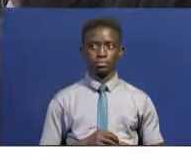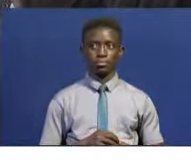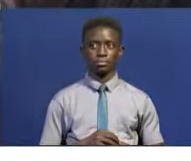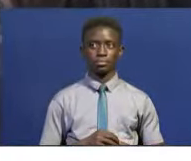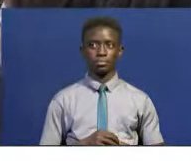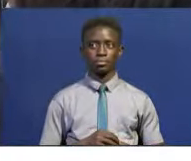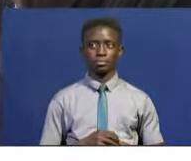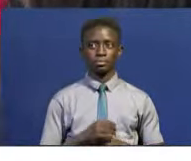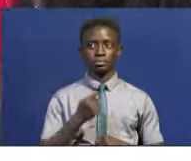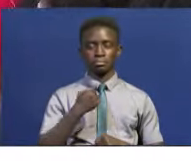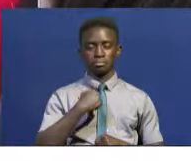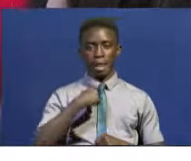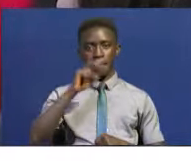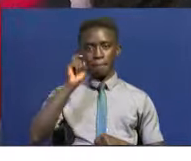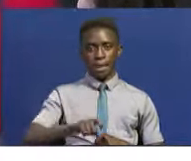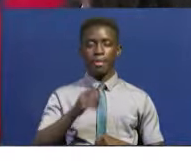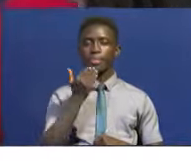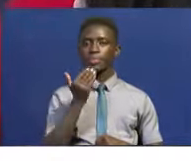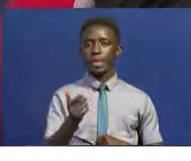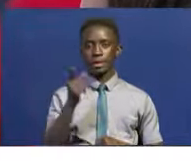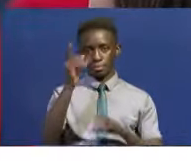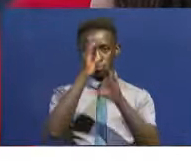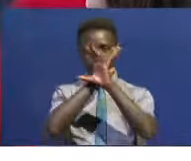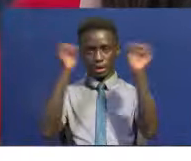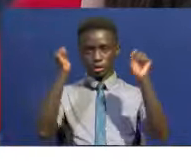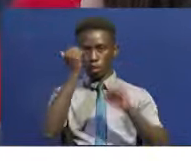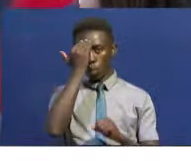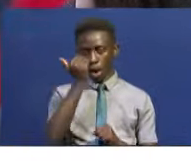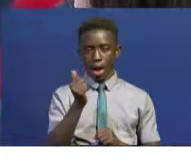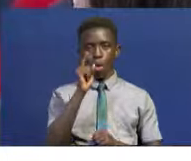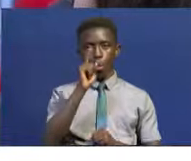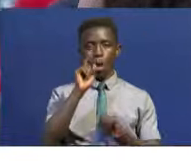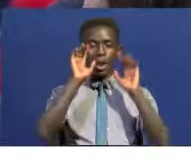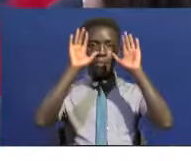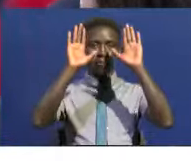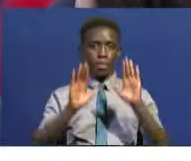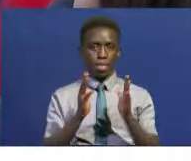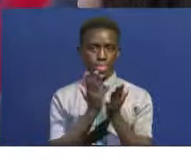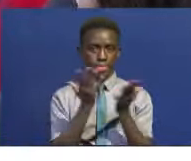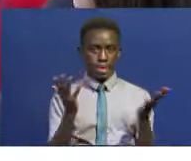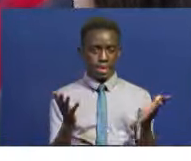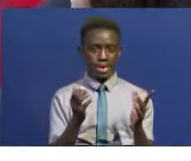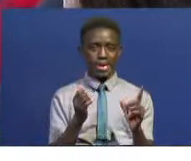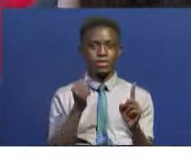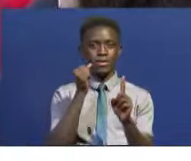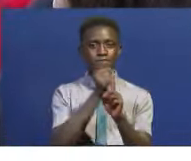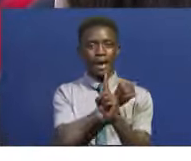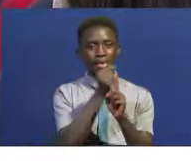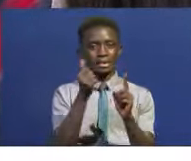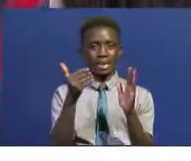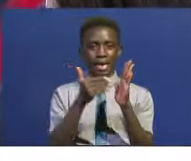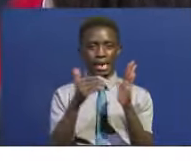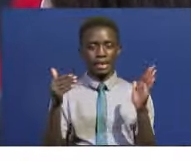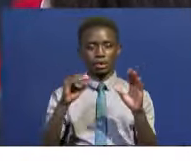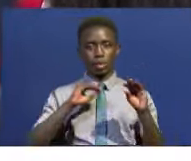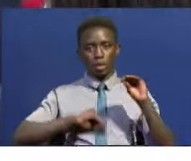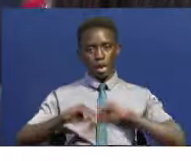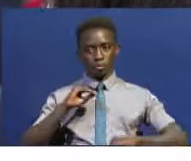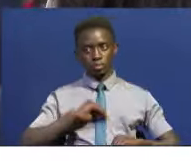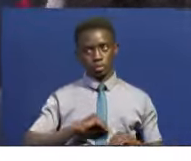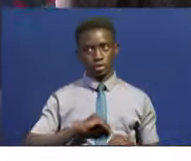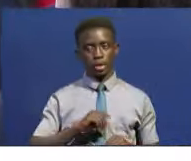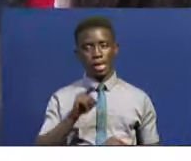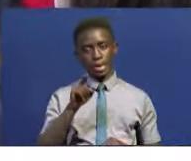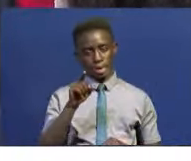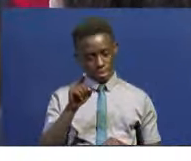I must thank him for one very important thing. The fight against corruption. That is the